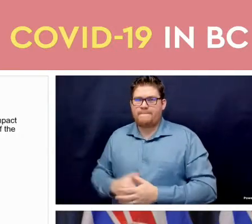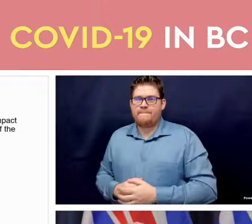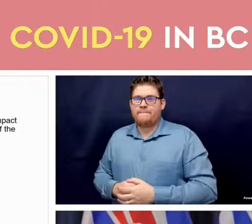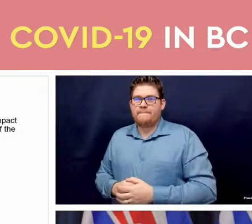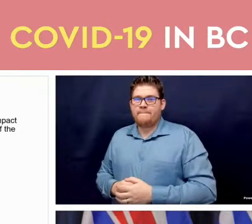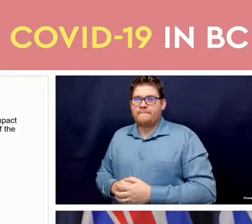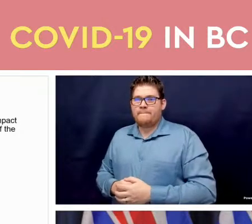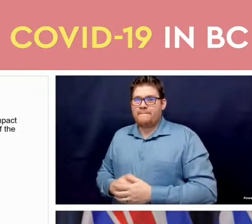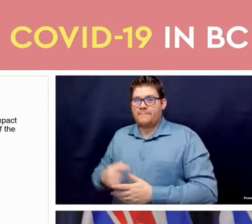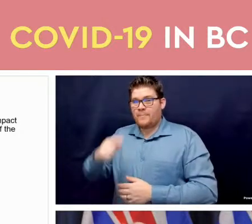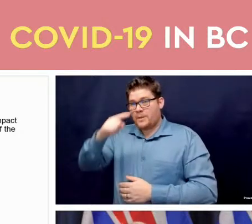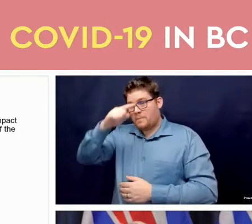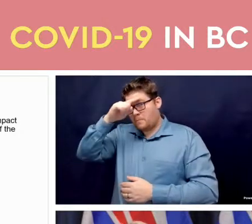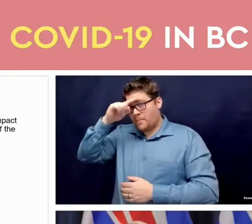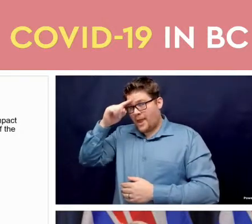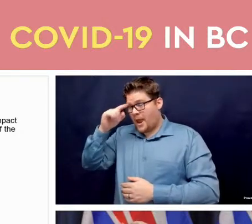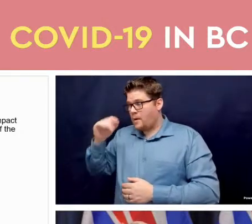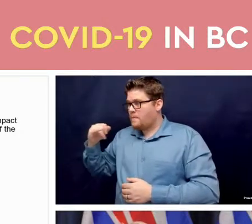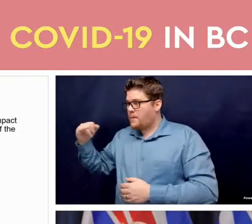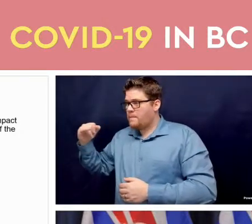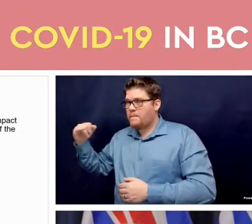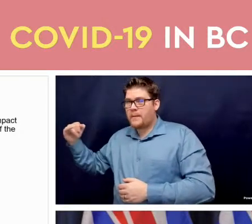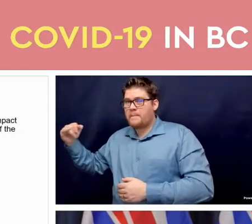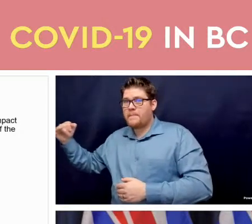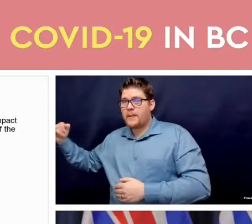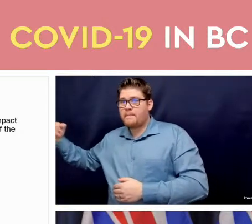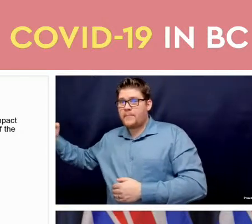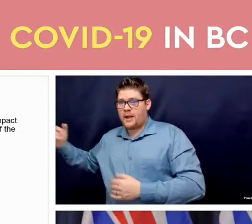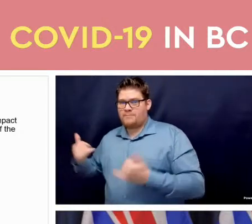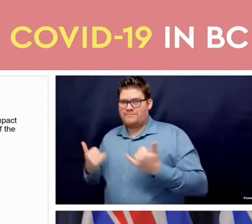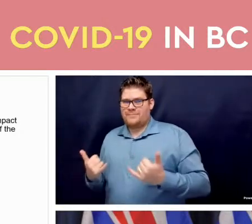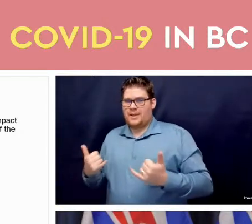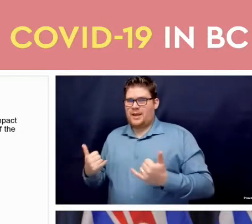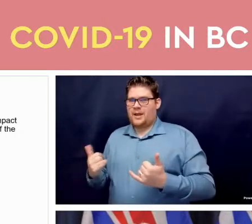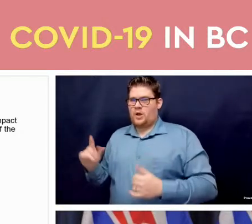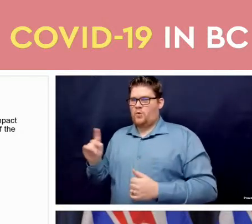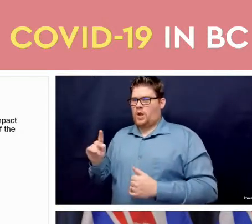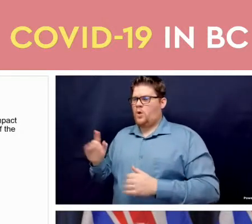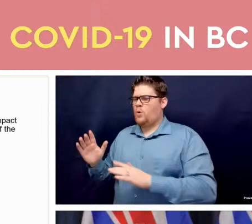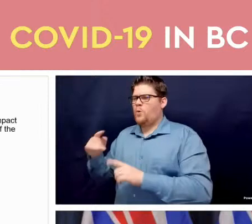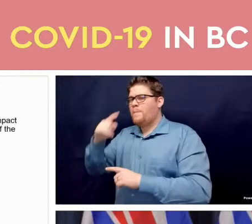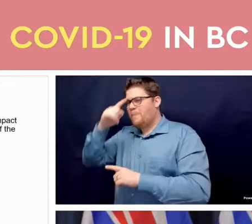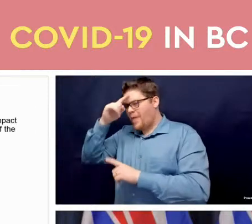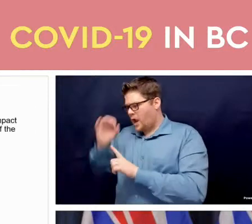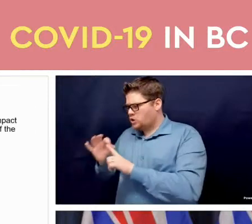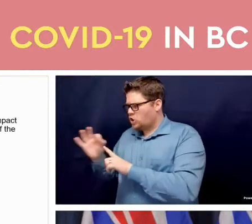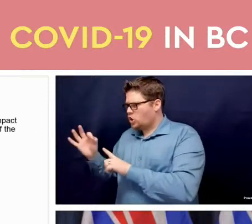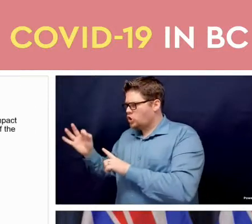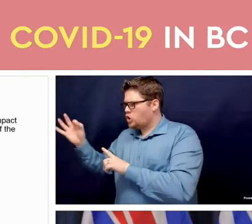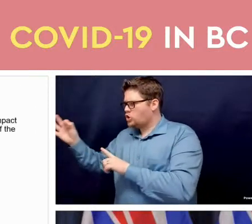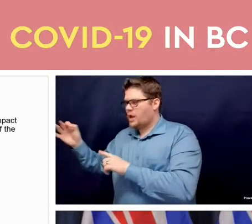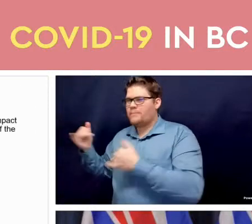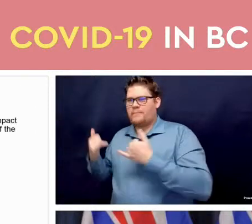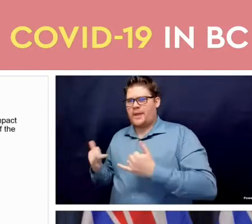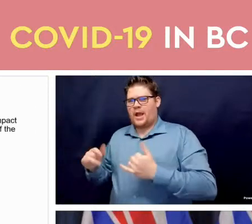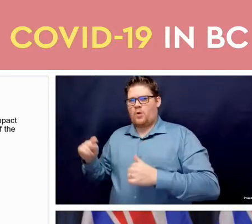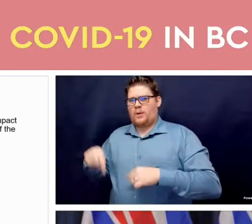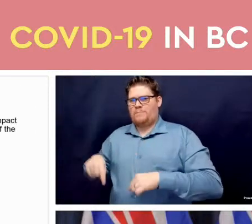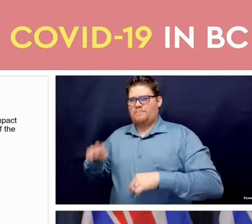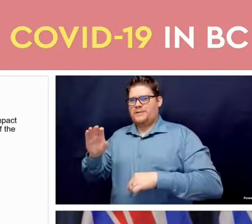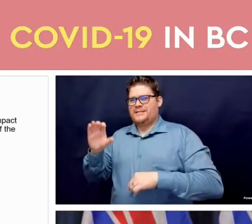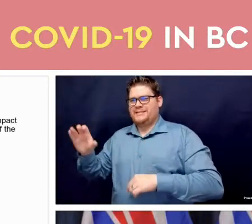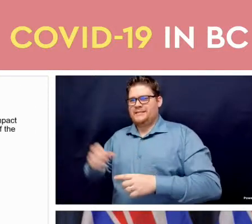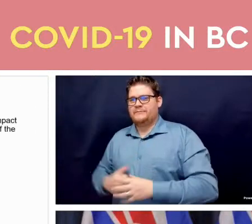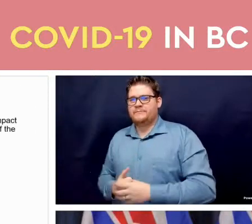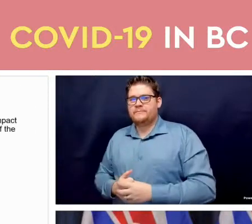composite, the total of both of those. So what we expect from this modeling the trajectory that